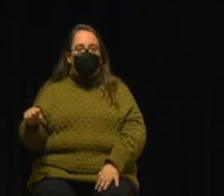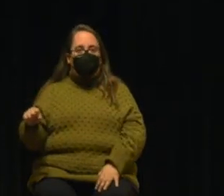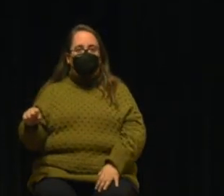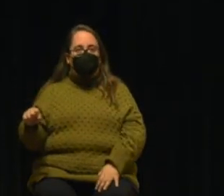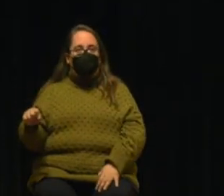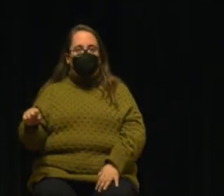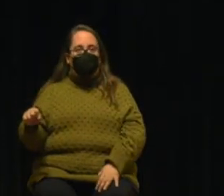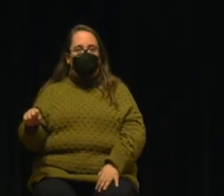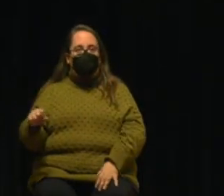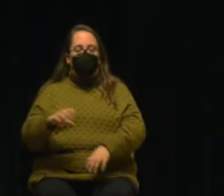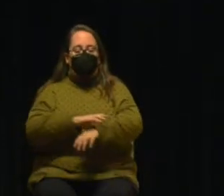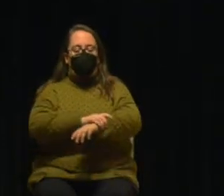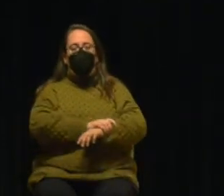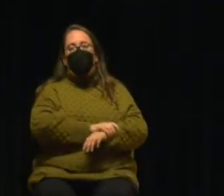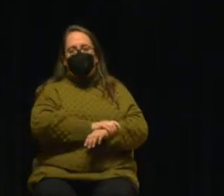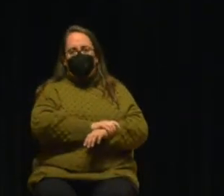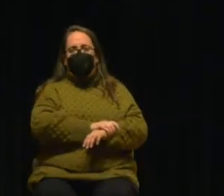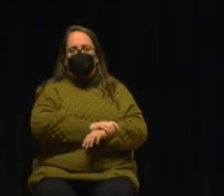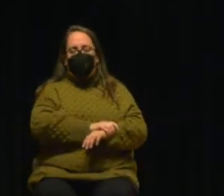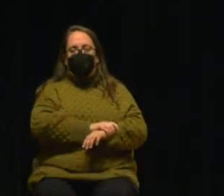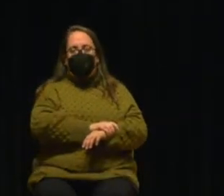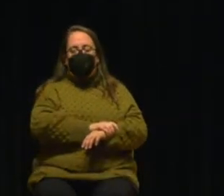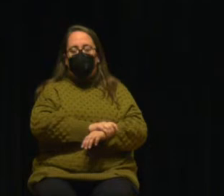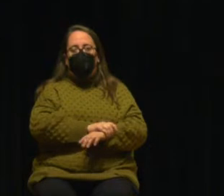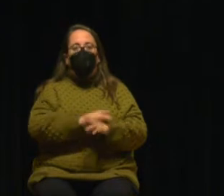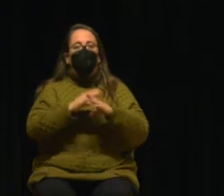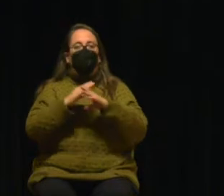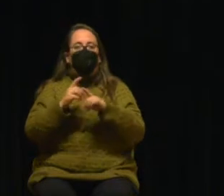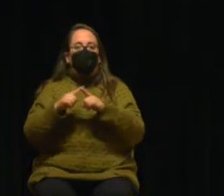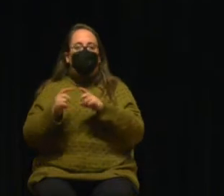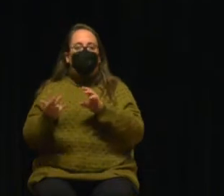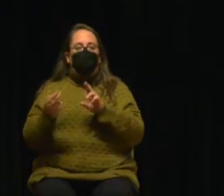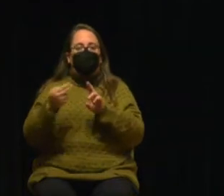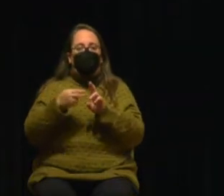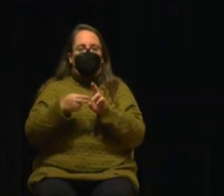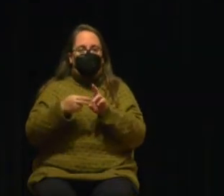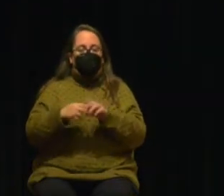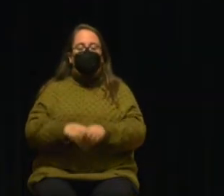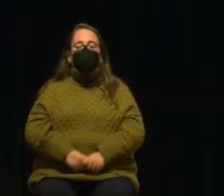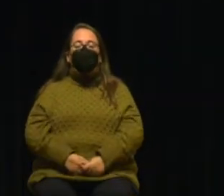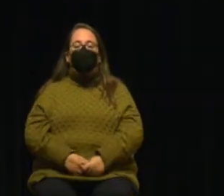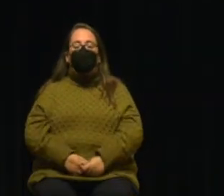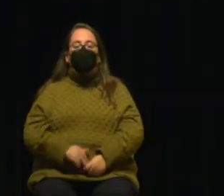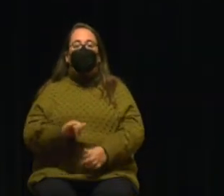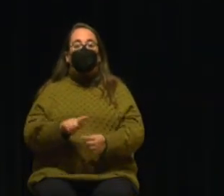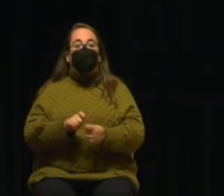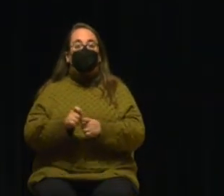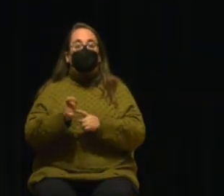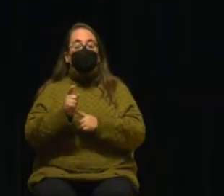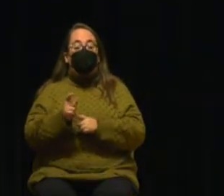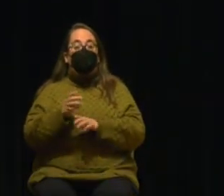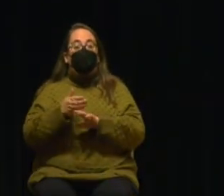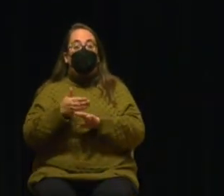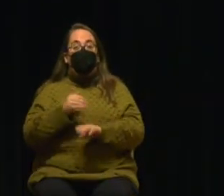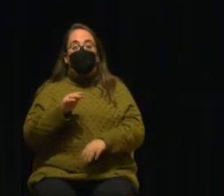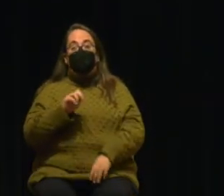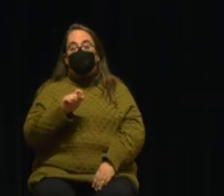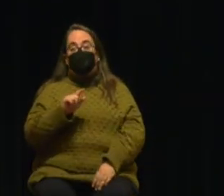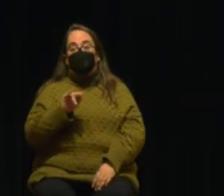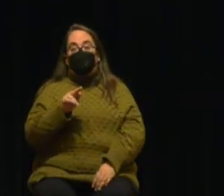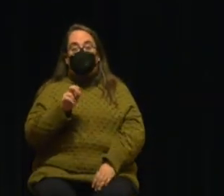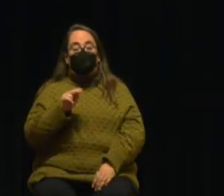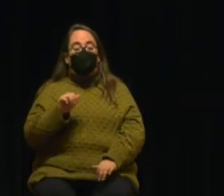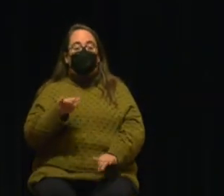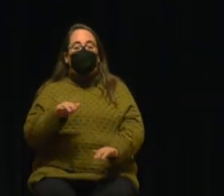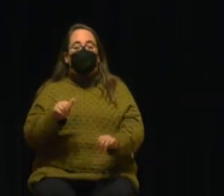by the arm, restraining her, preventing her from joining Still. At that exact moment, before Still and Williamson could